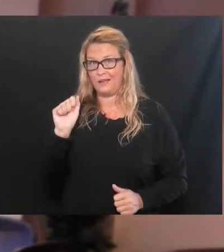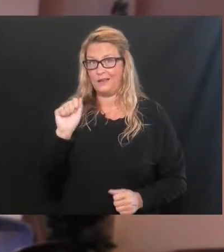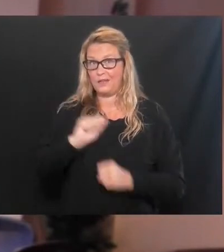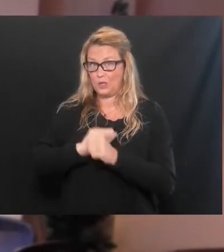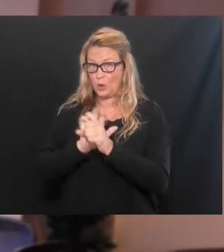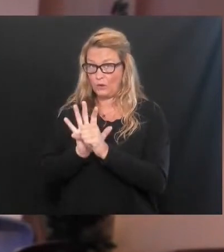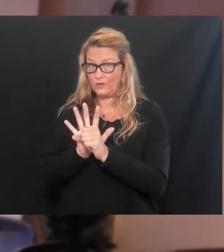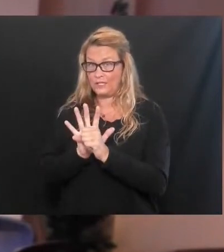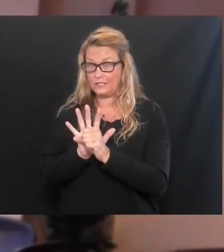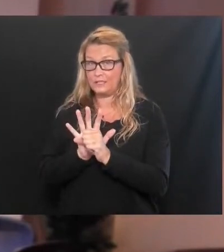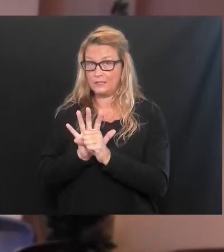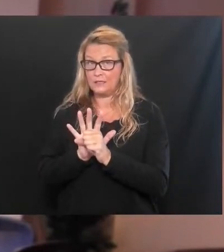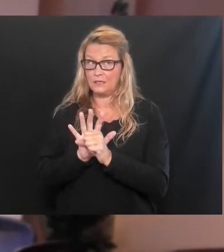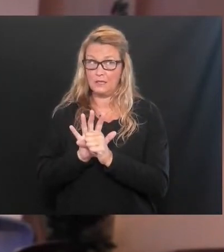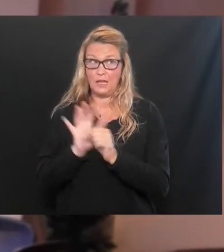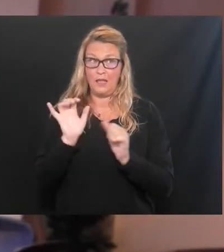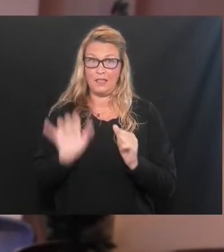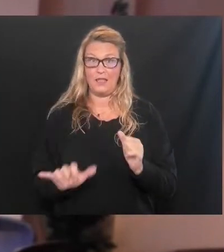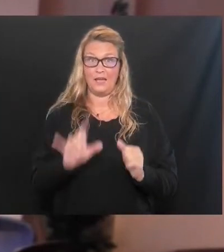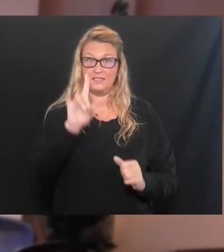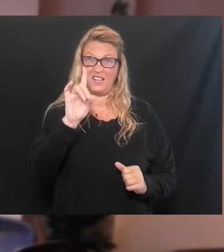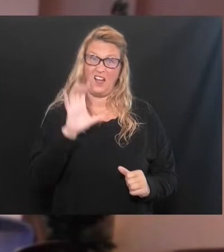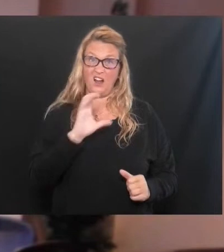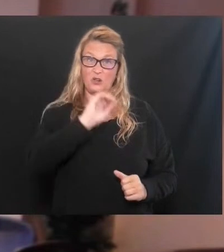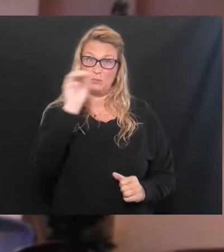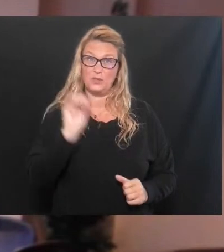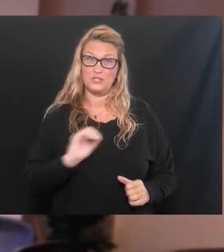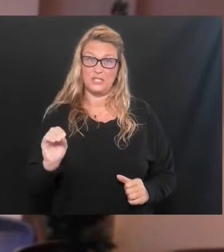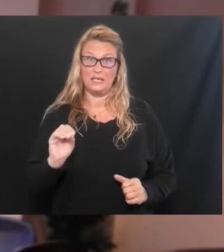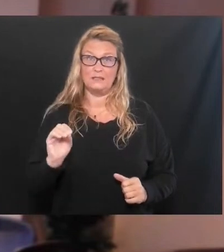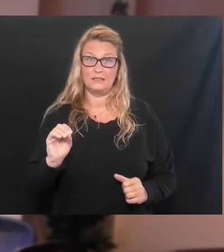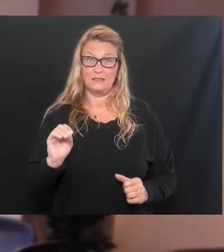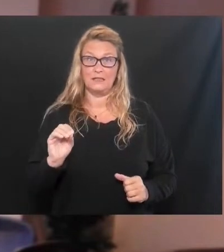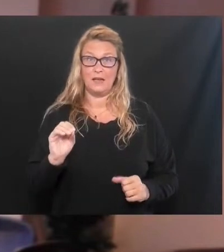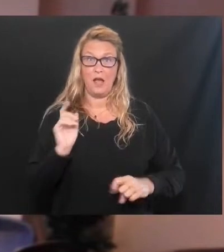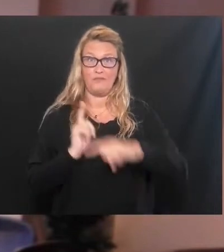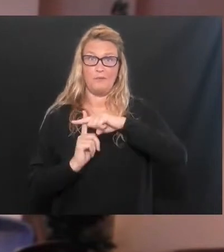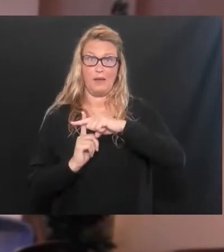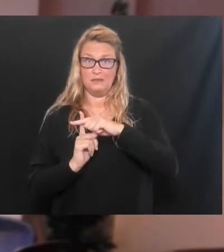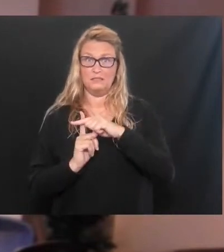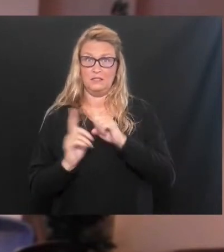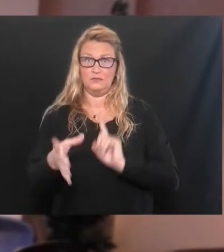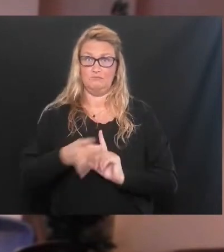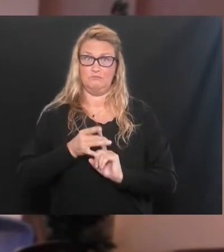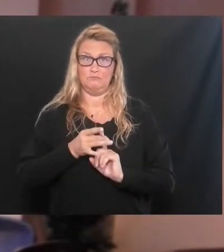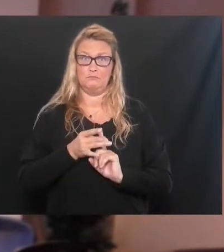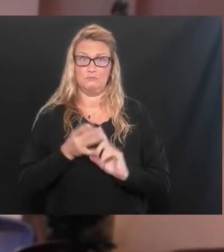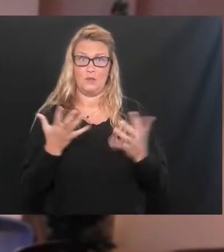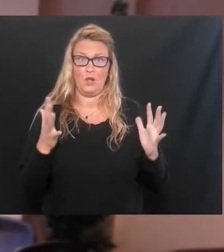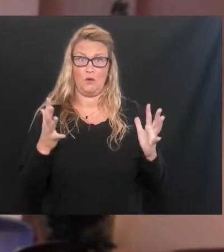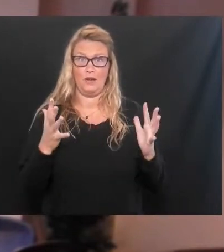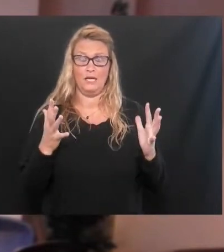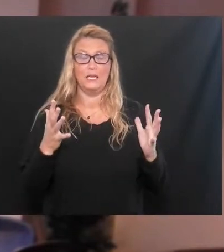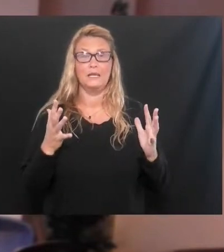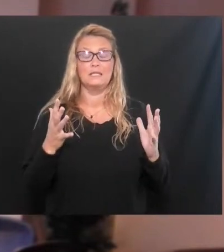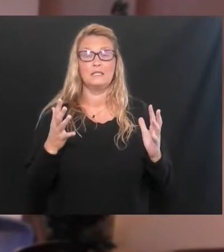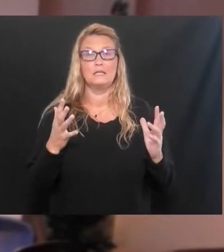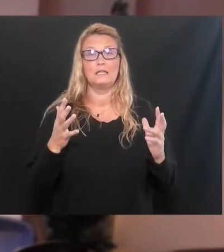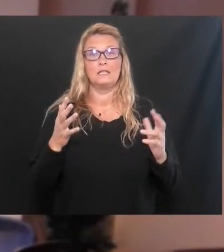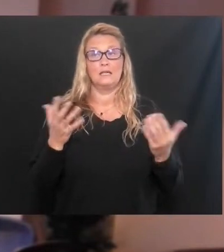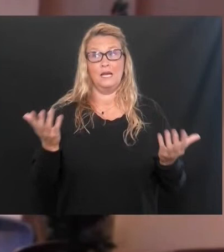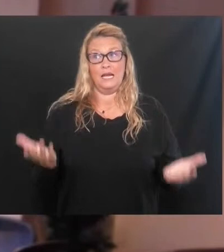accounts for basically 100% of the cases in our country and well over 90% of cases in